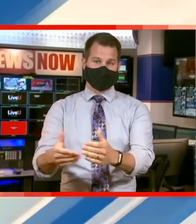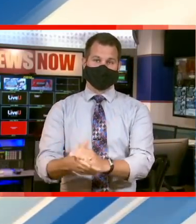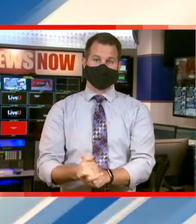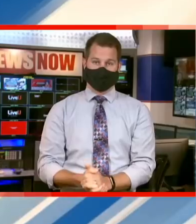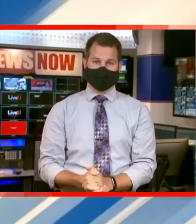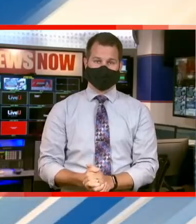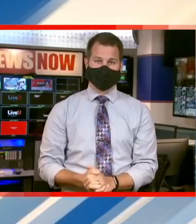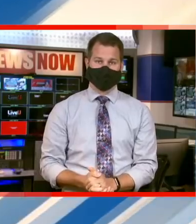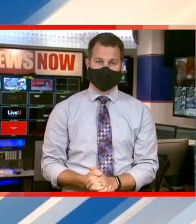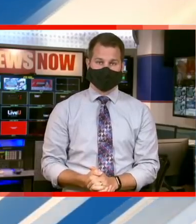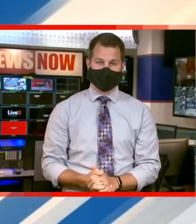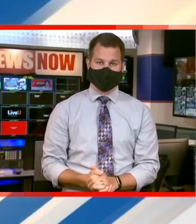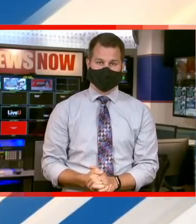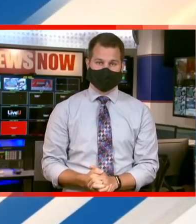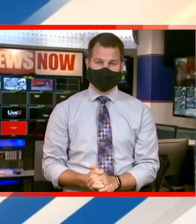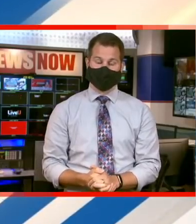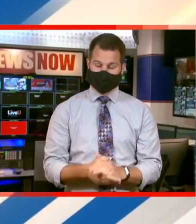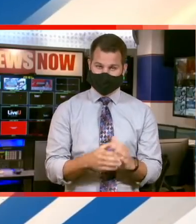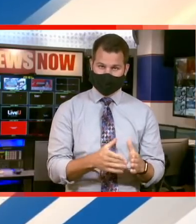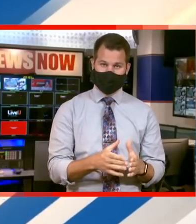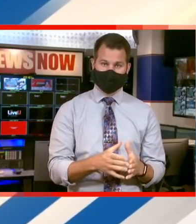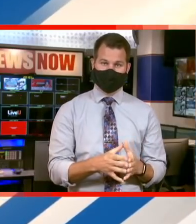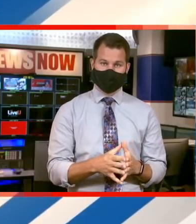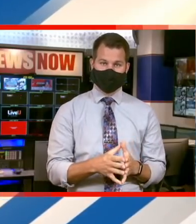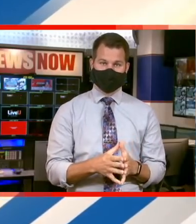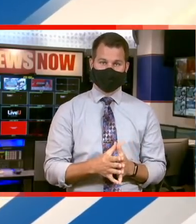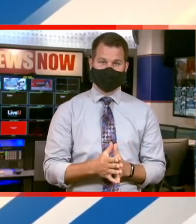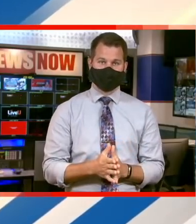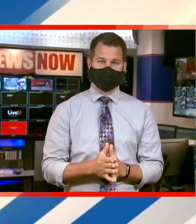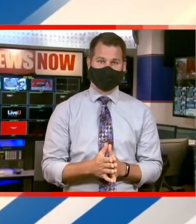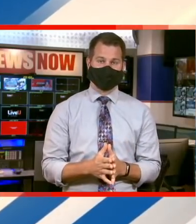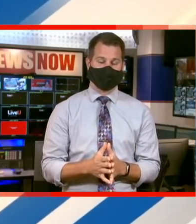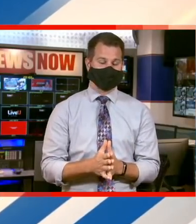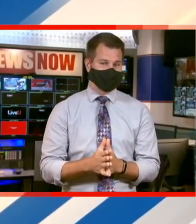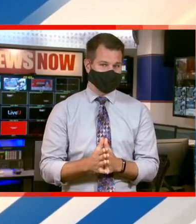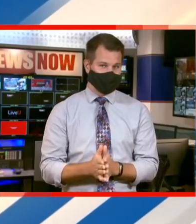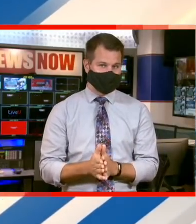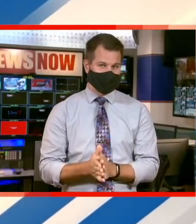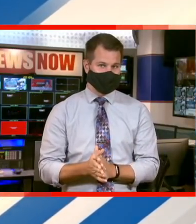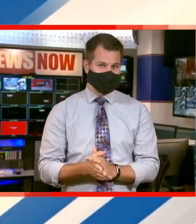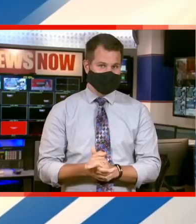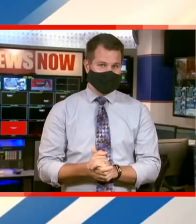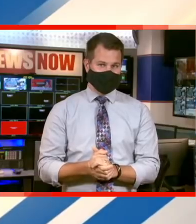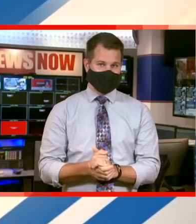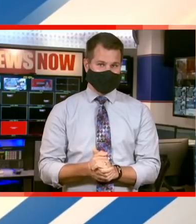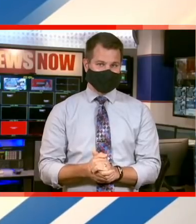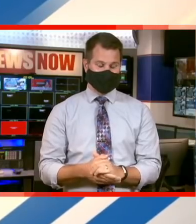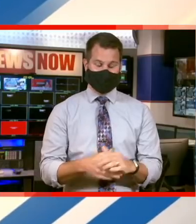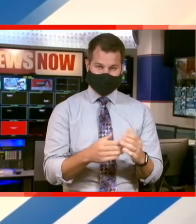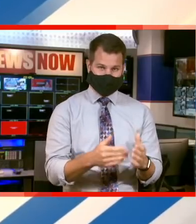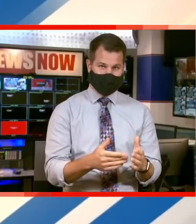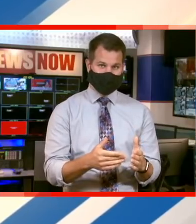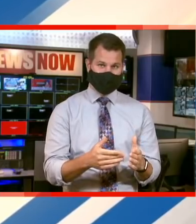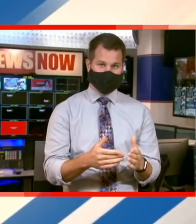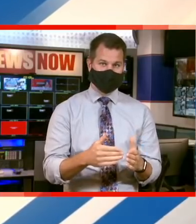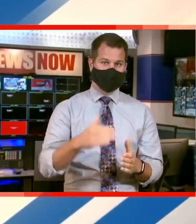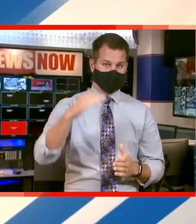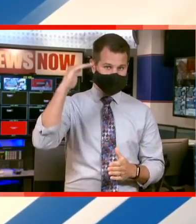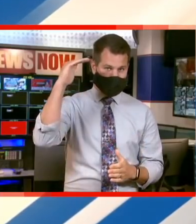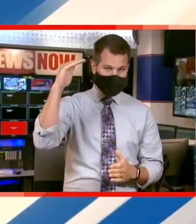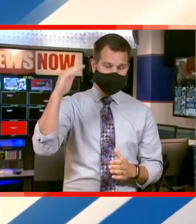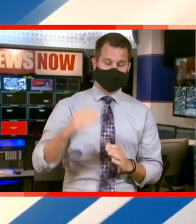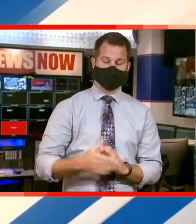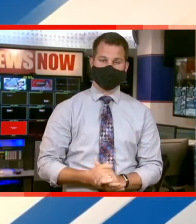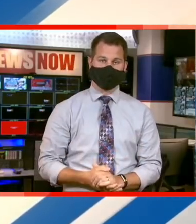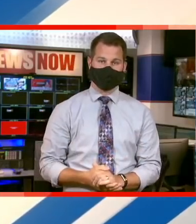the vaccine first when it comes out. Now, we're told from the city and the county that it's likely that healthcare workers would